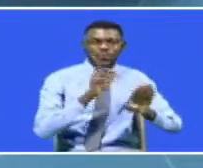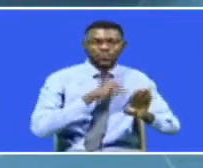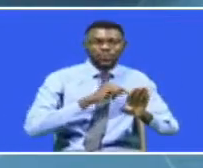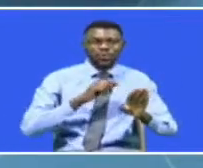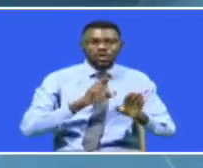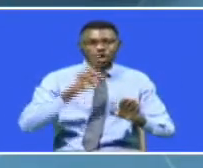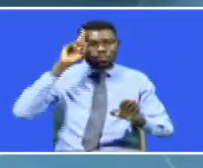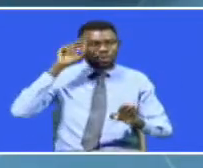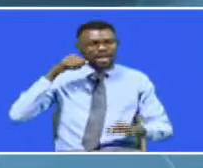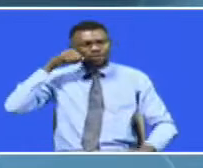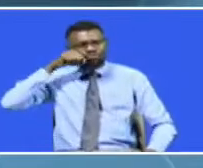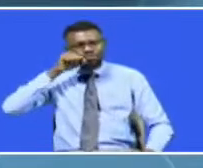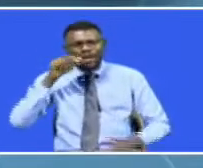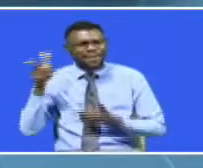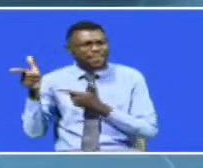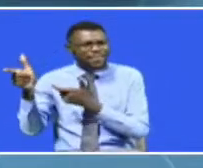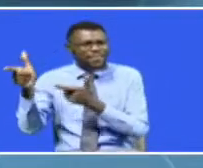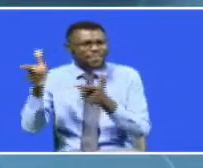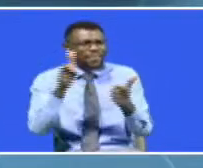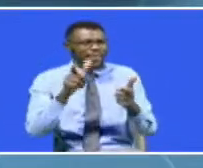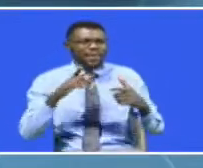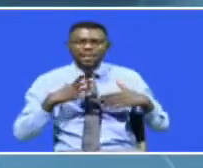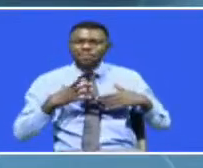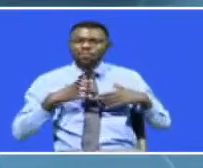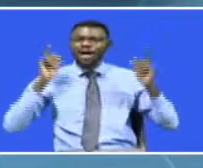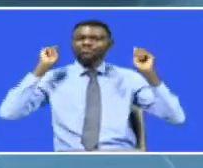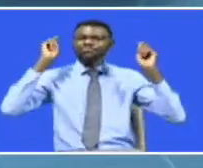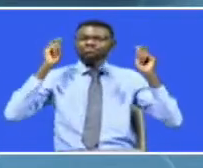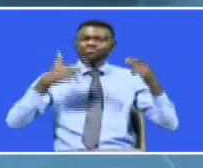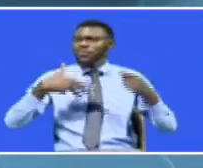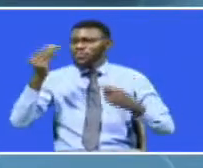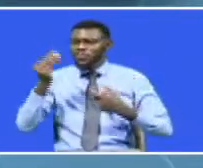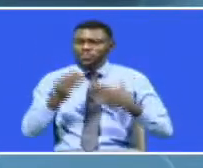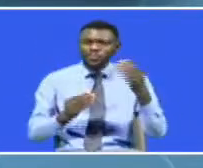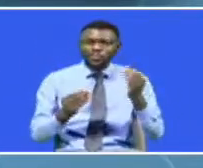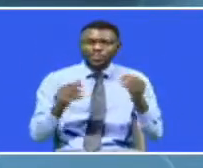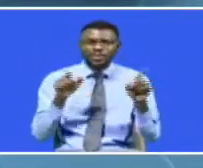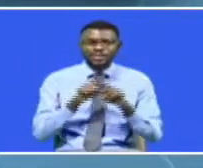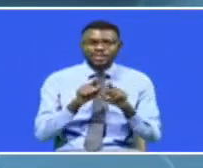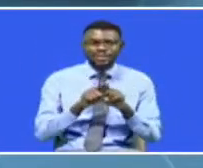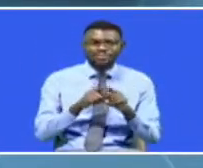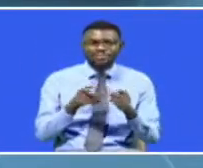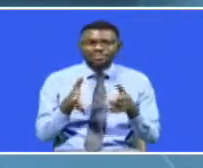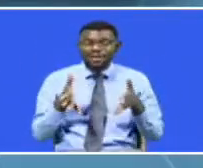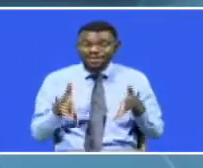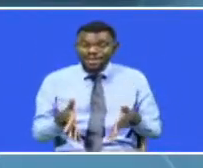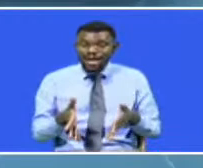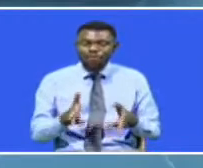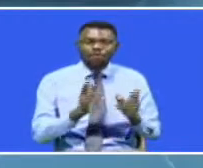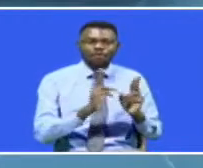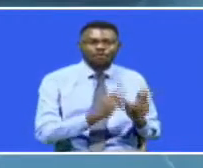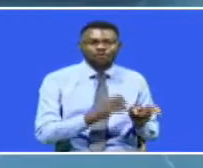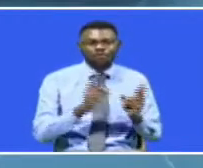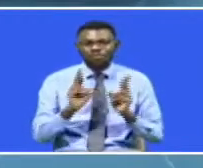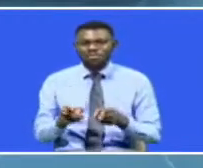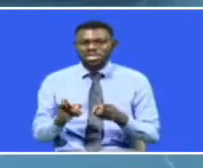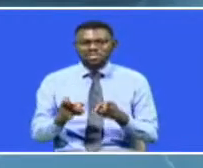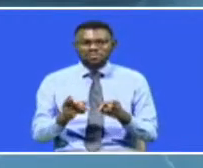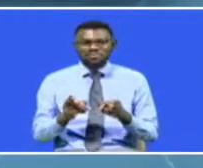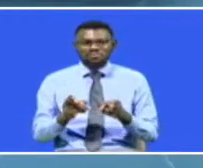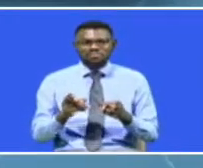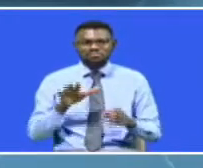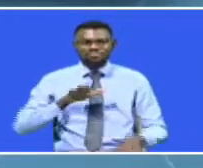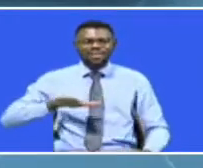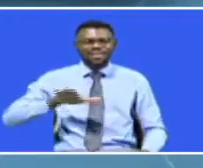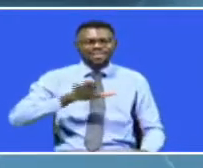school as it is past the protesters. And as Bramwell Bwire reports, a sense of normalcy started returning in the larger Nyanza